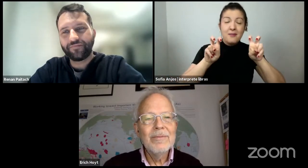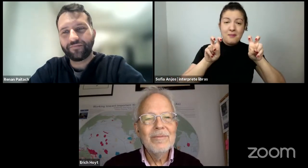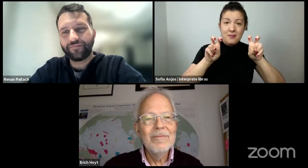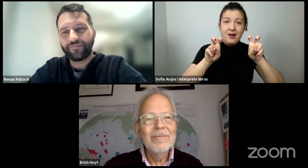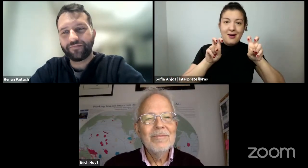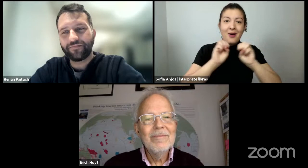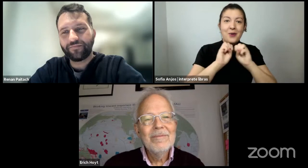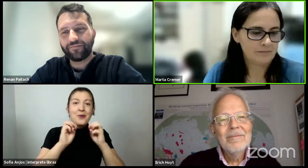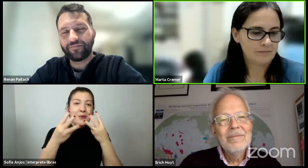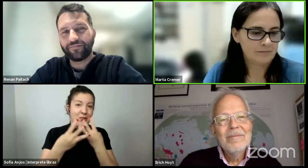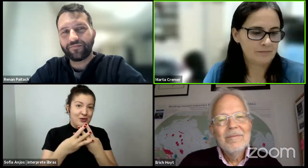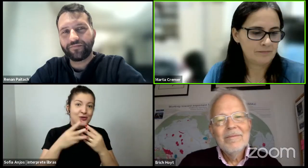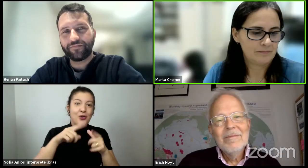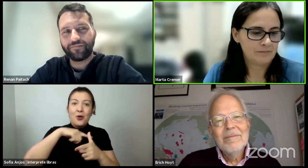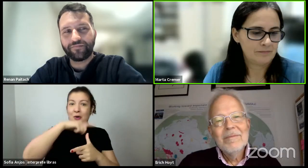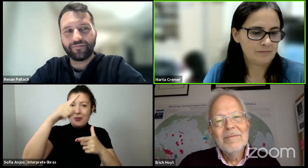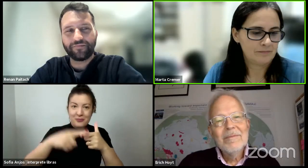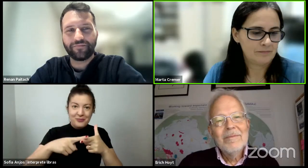2022.